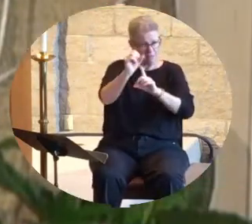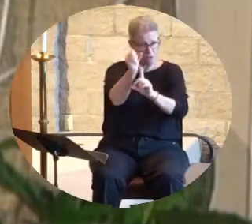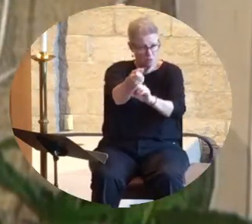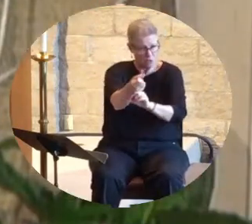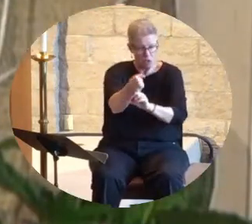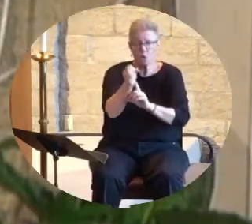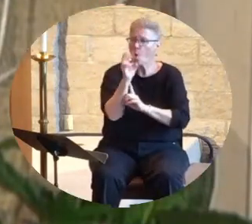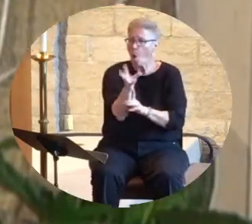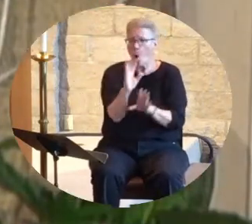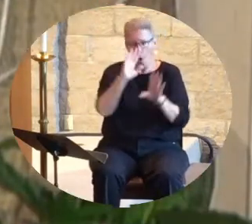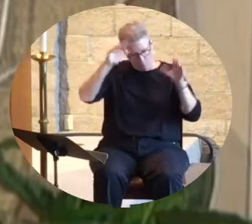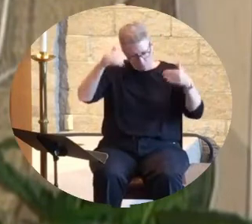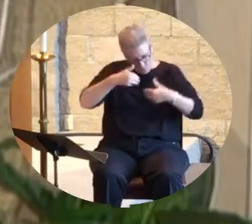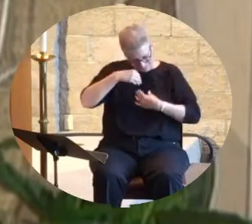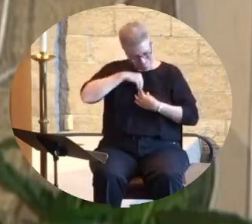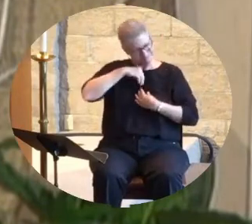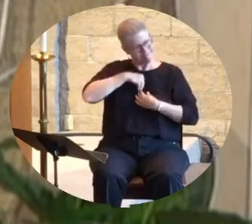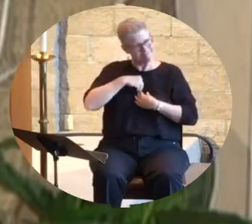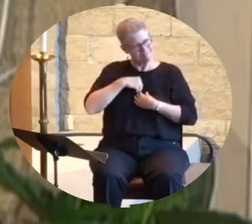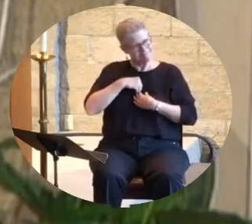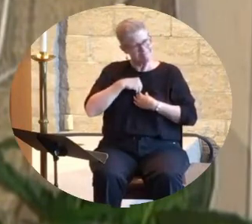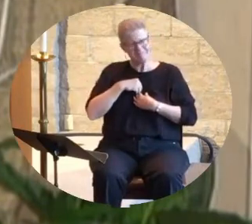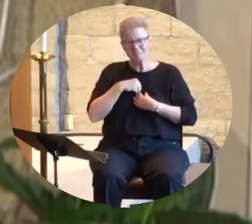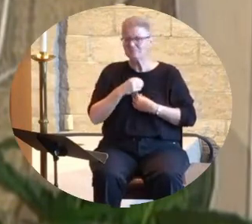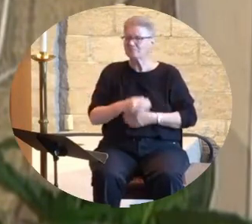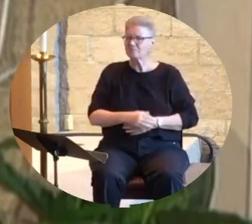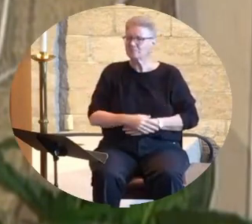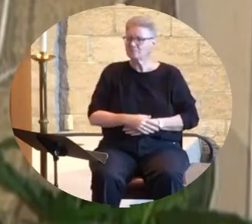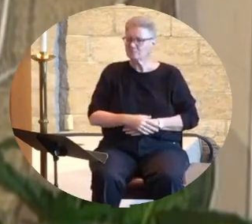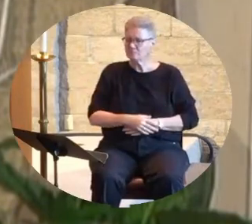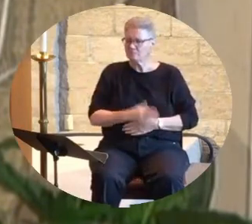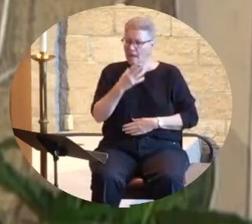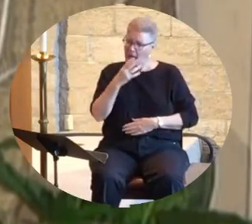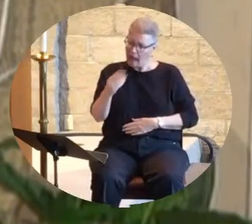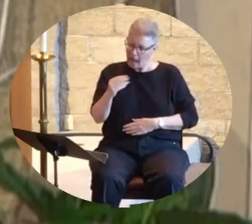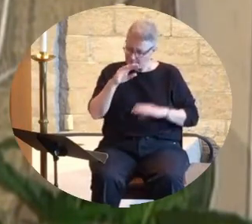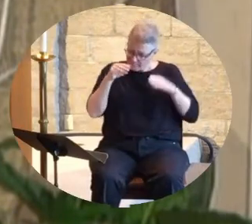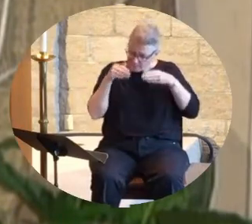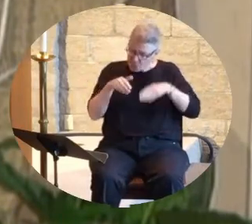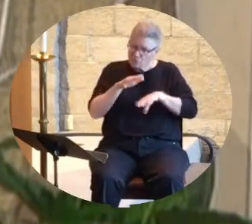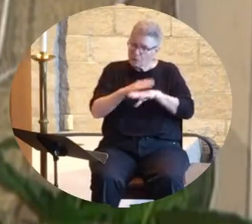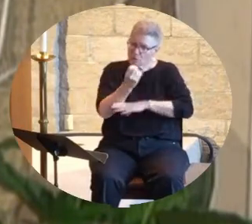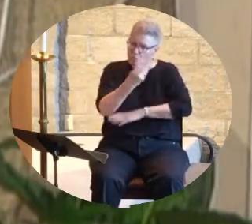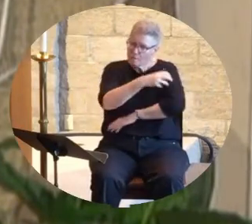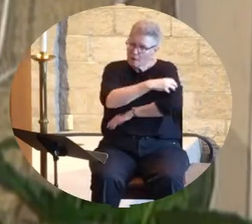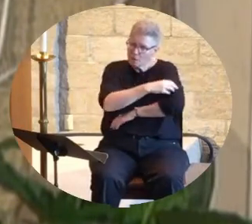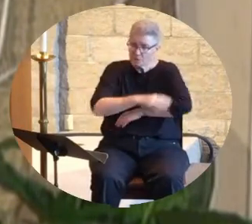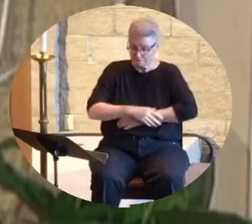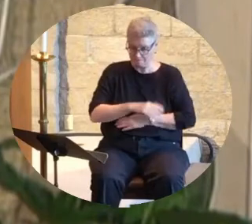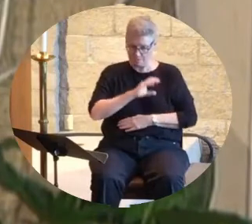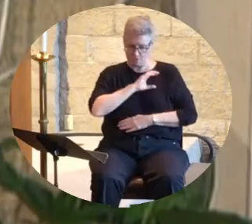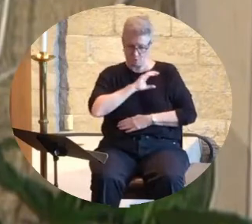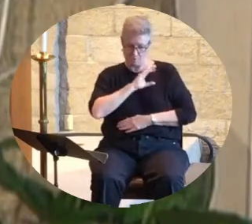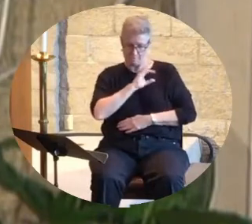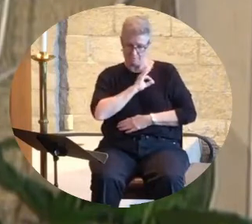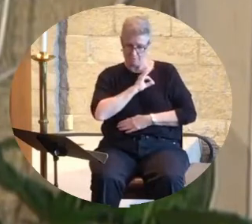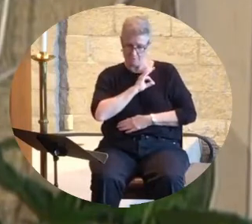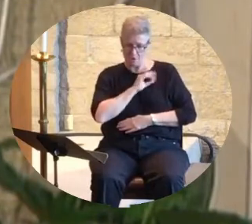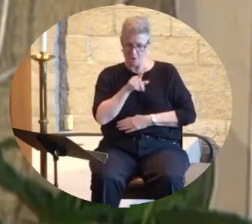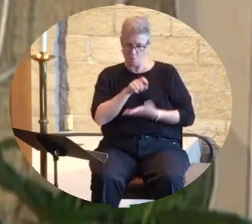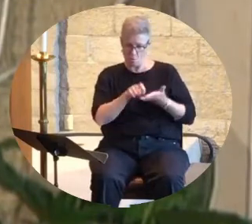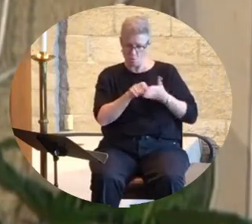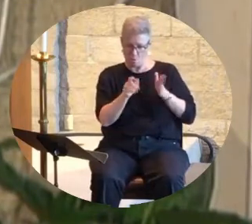consciousness within and draw upon these 12 powers? Charles Fillmore wrote the book, The 12